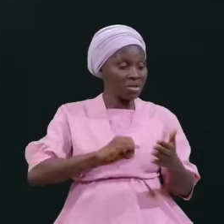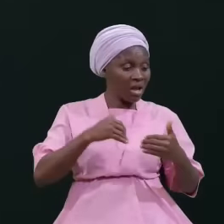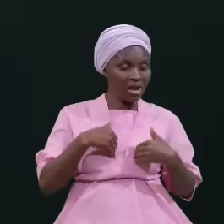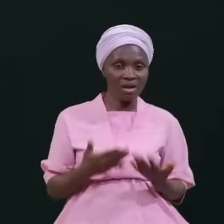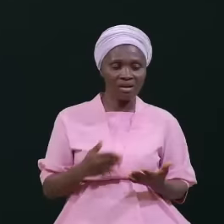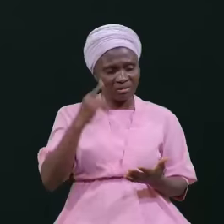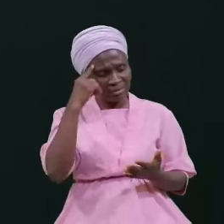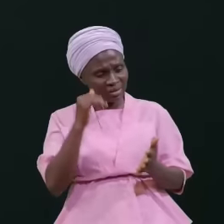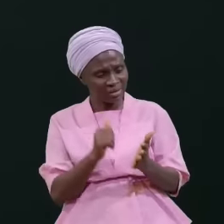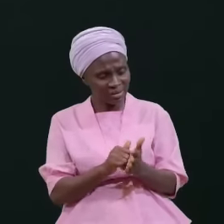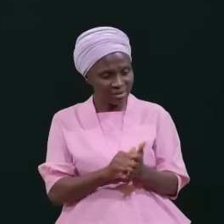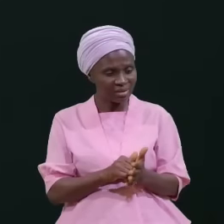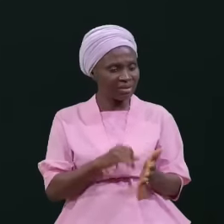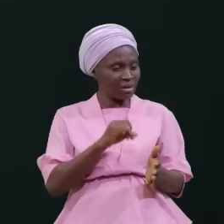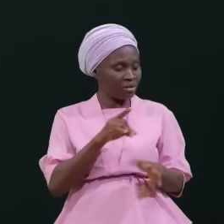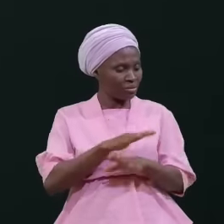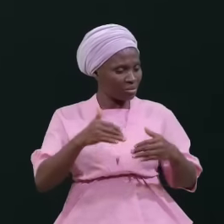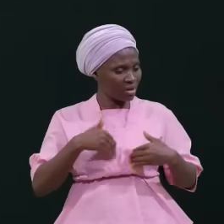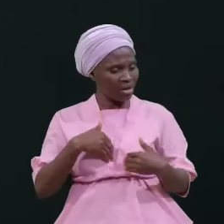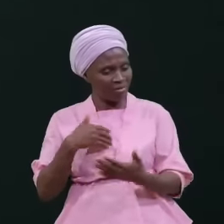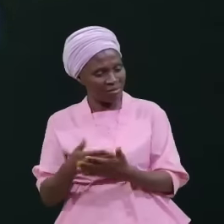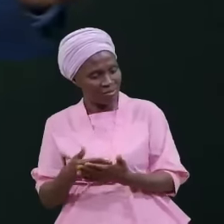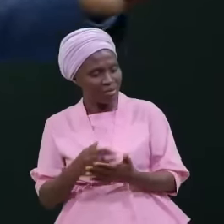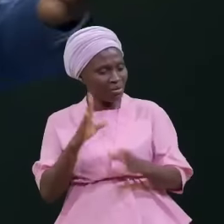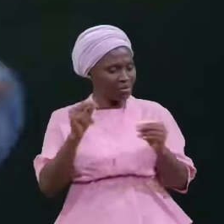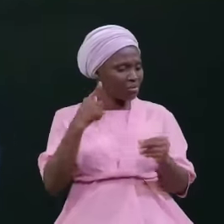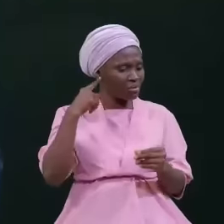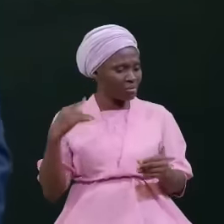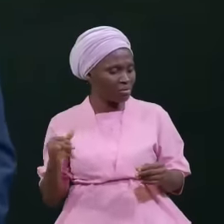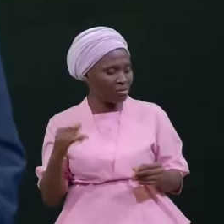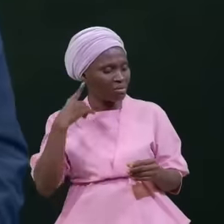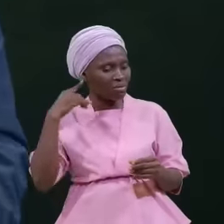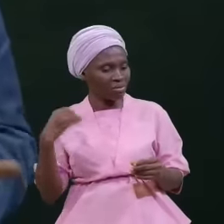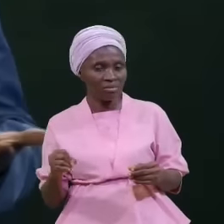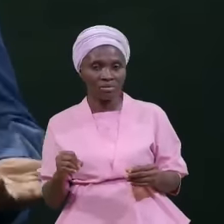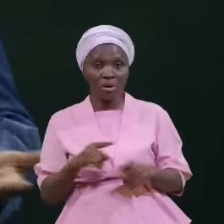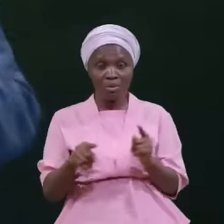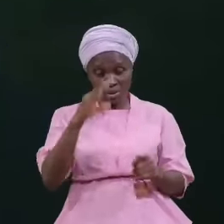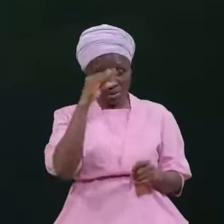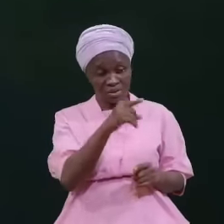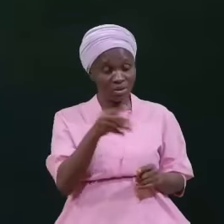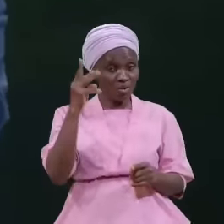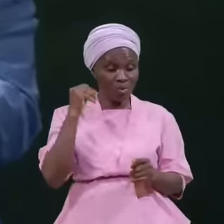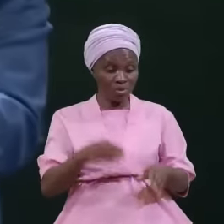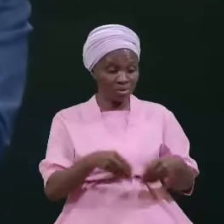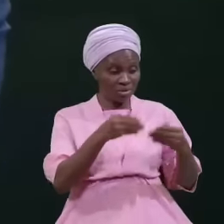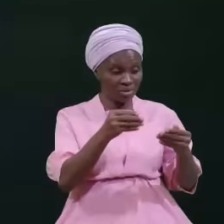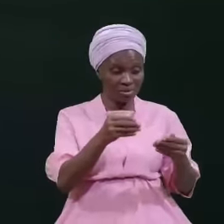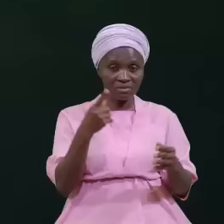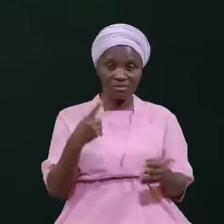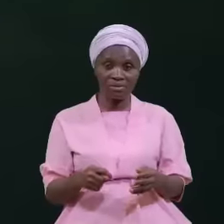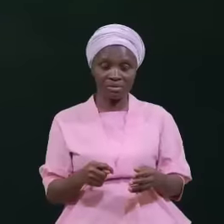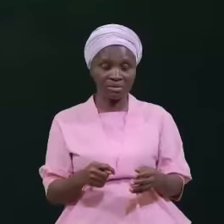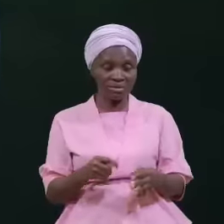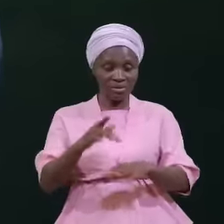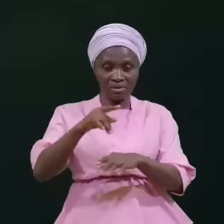there then? But he was given arms and legs, and he rose up, and now he could go and walk